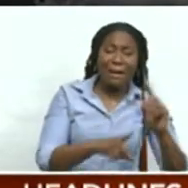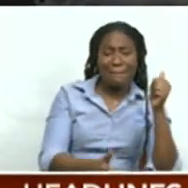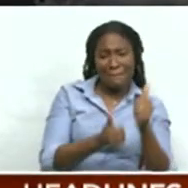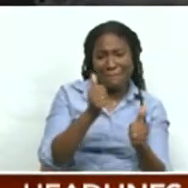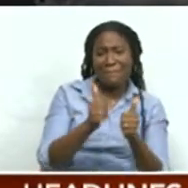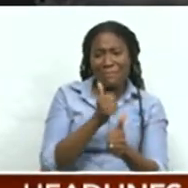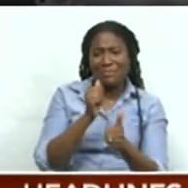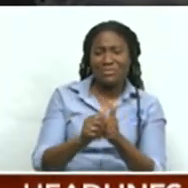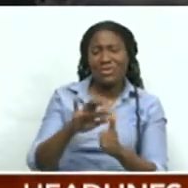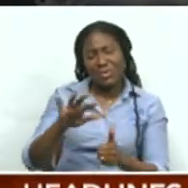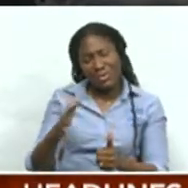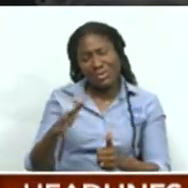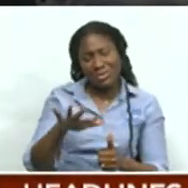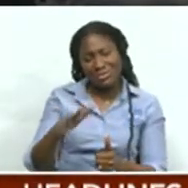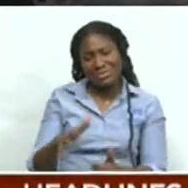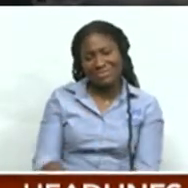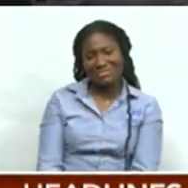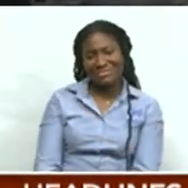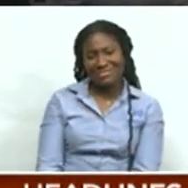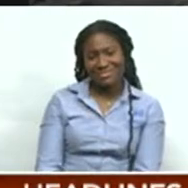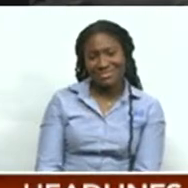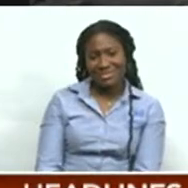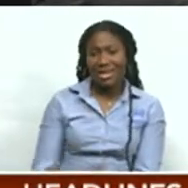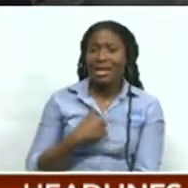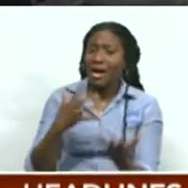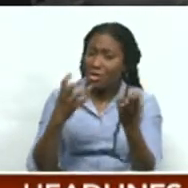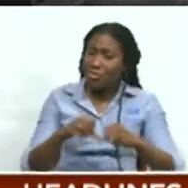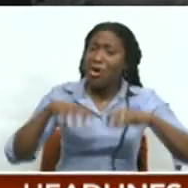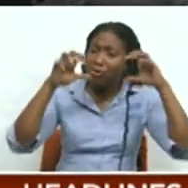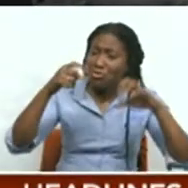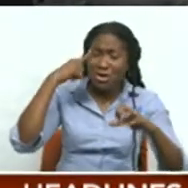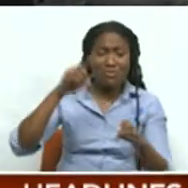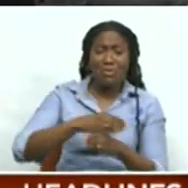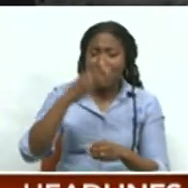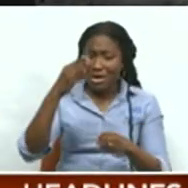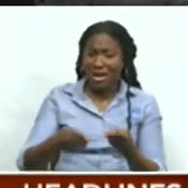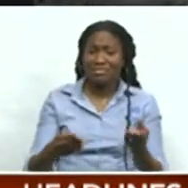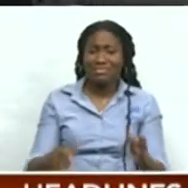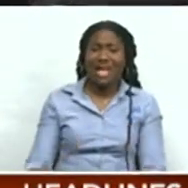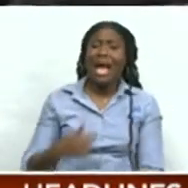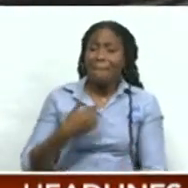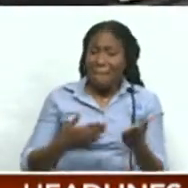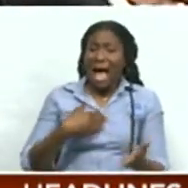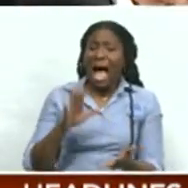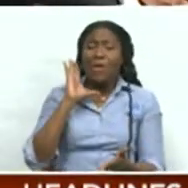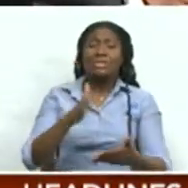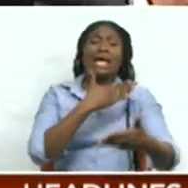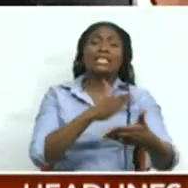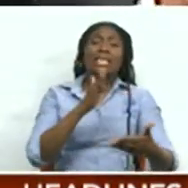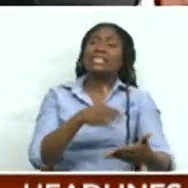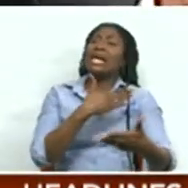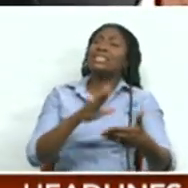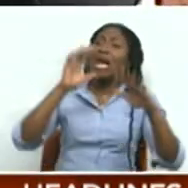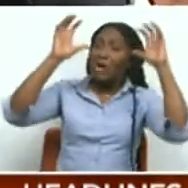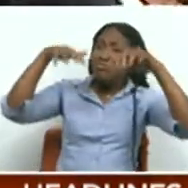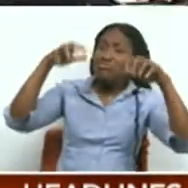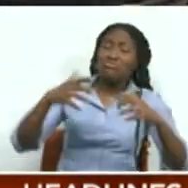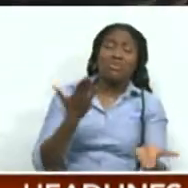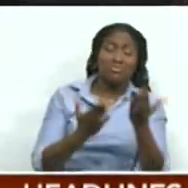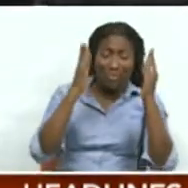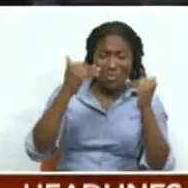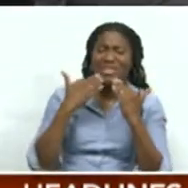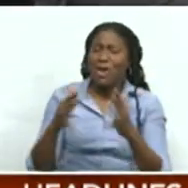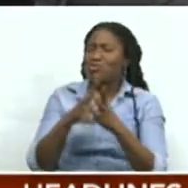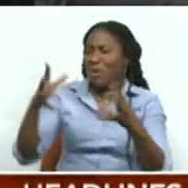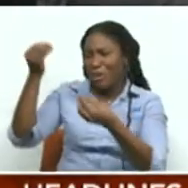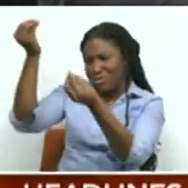moderates. And you wanted some rain this weekend? I did. I'll do some singing or wash the car and you'll see the rain will come. All right, thank you so much, Colleen.